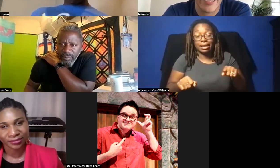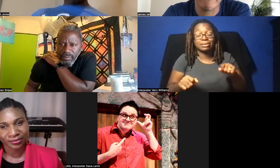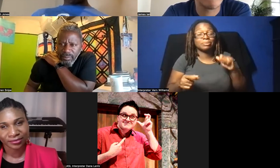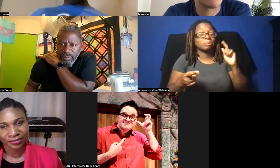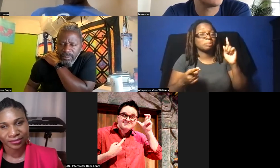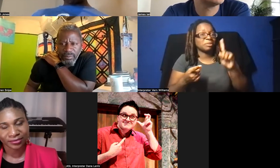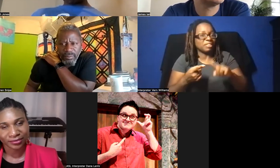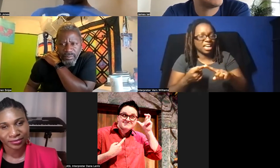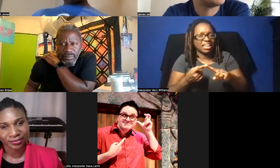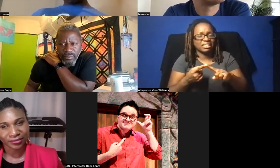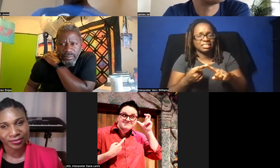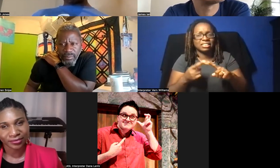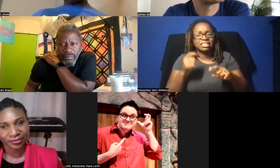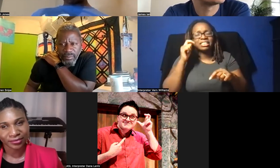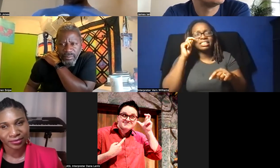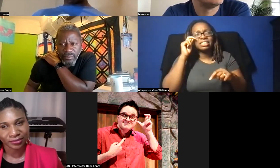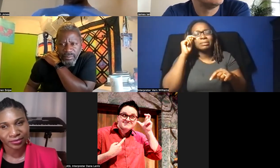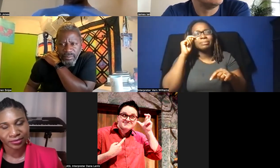honestly, kind of through